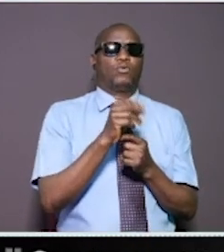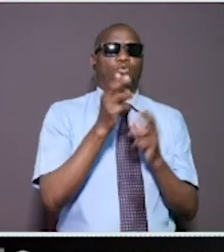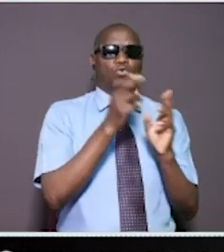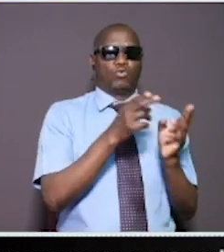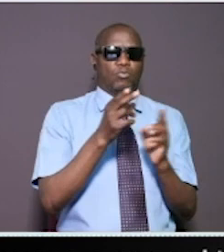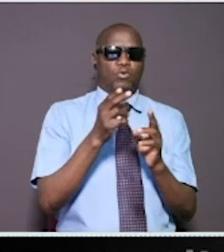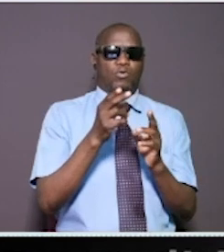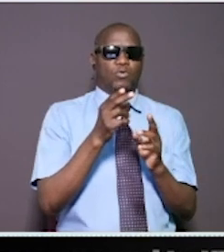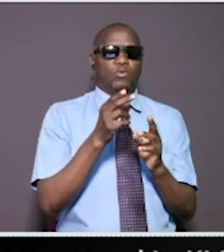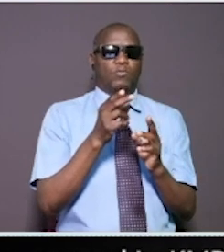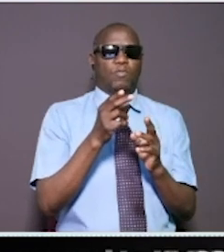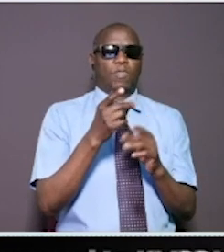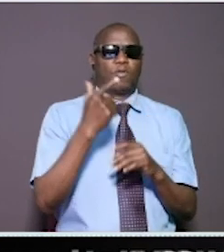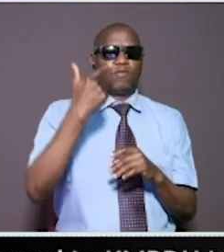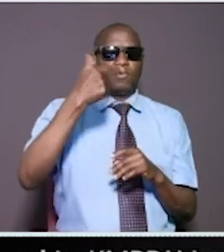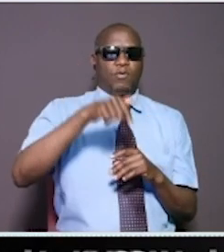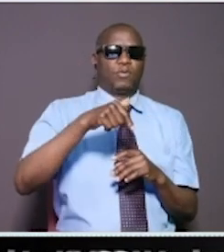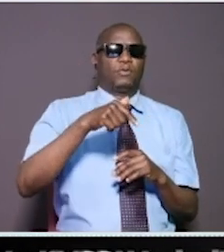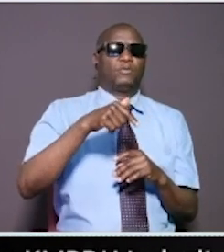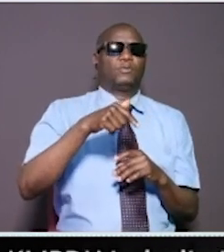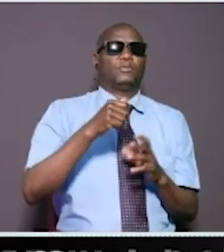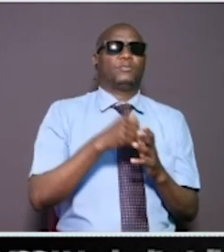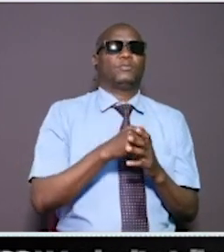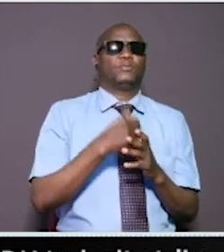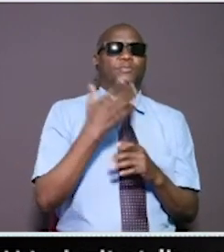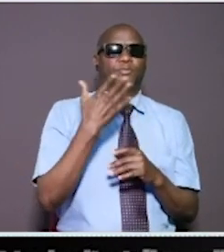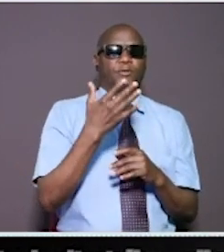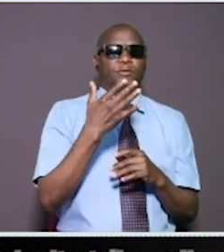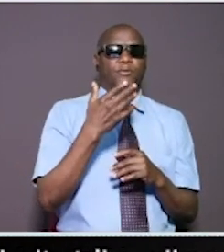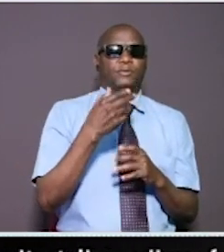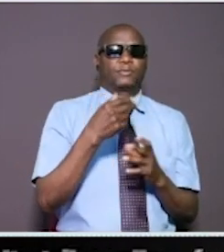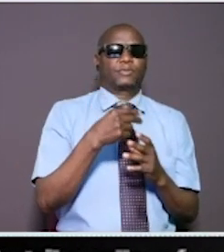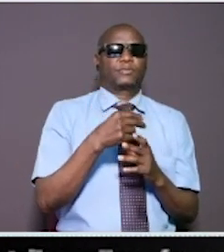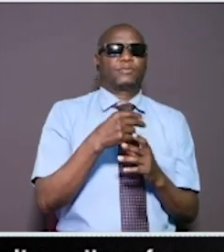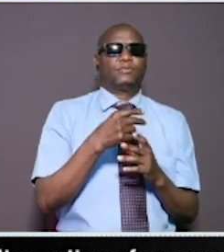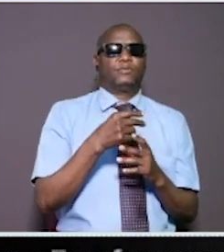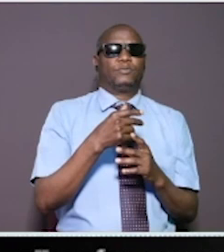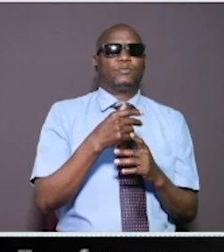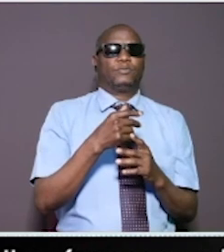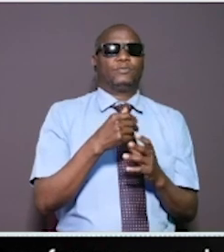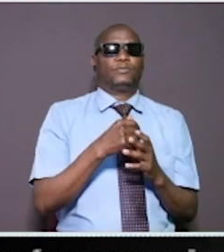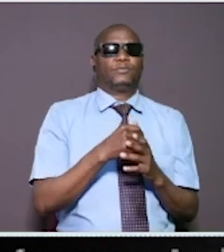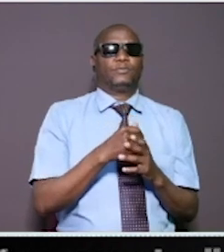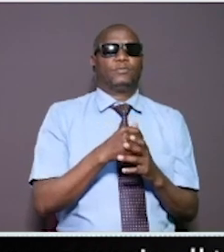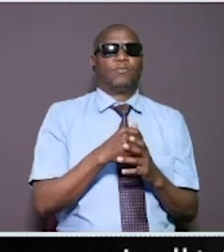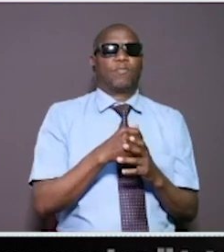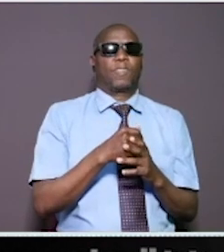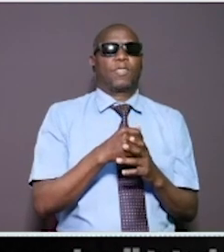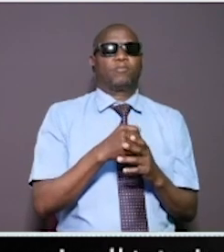the green hydrogen fuel, which should take place just in a